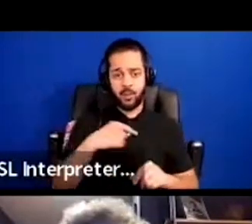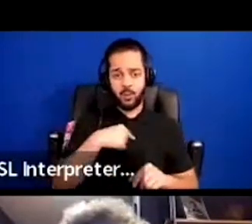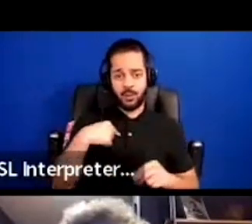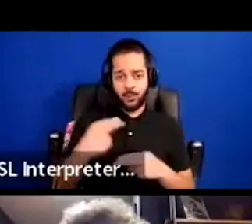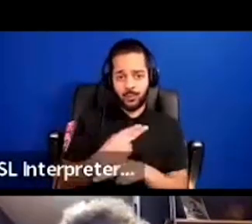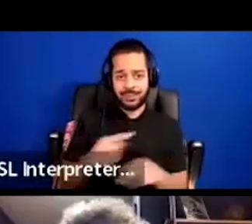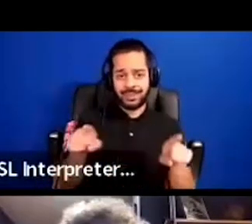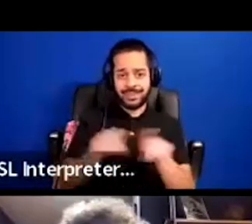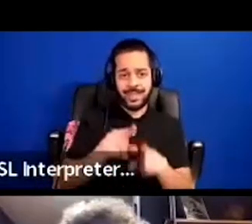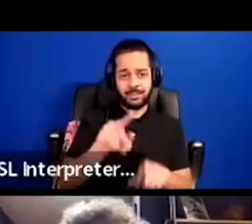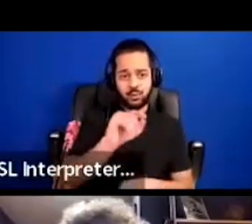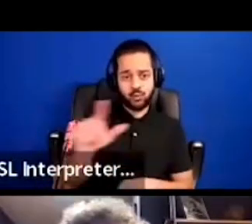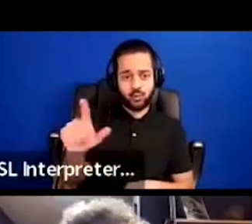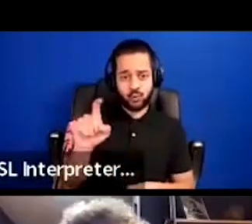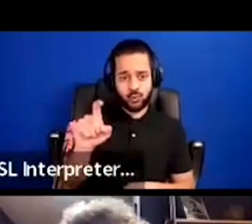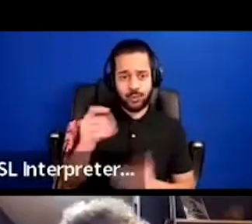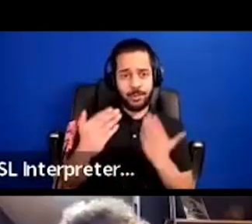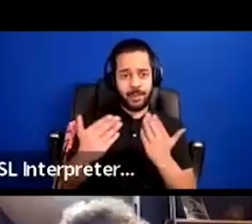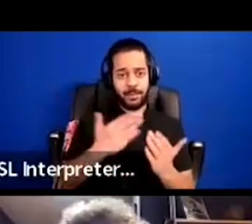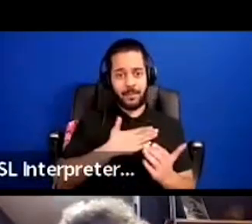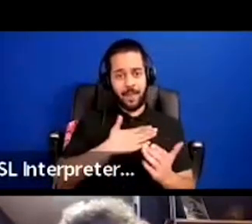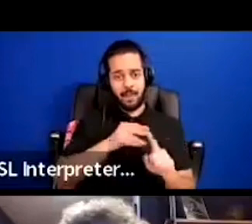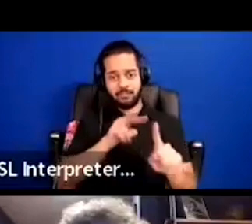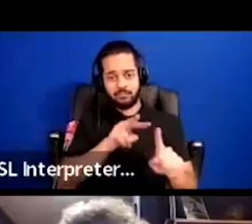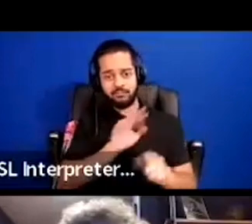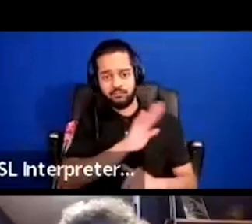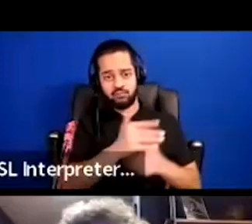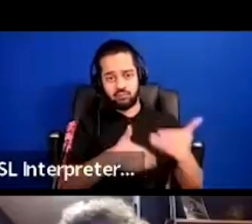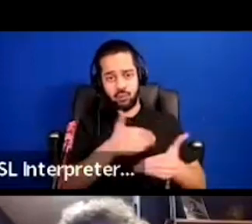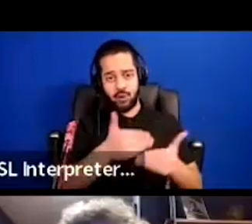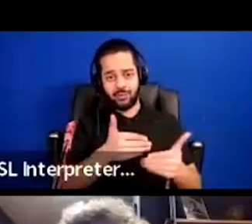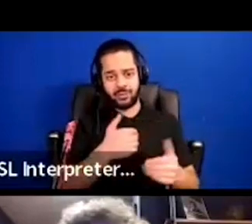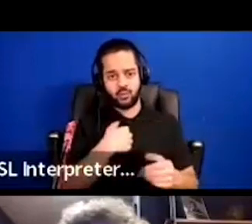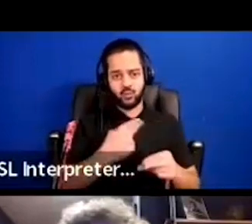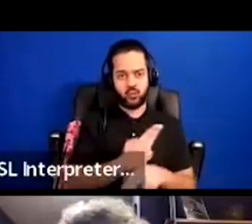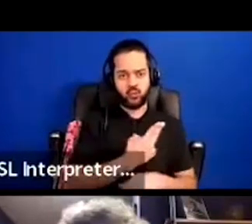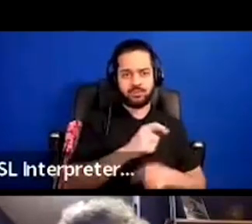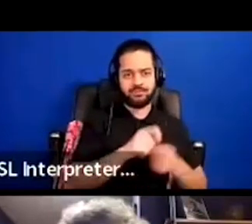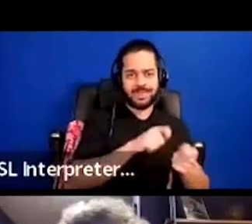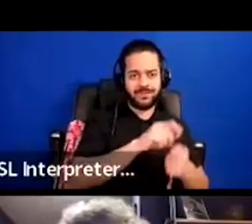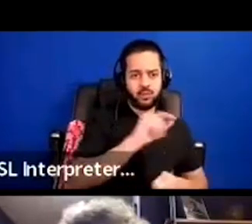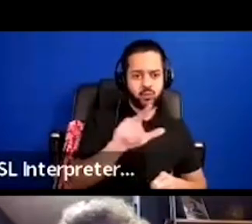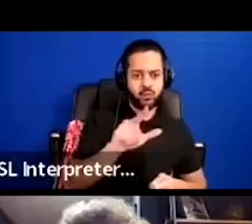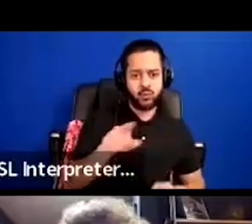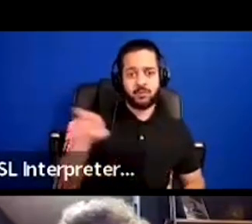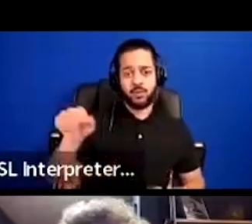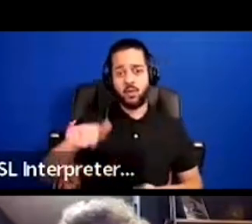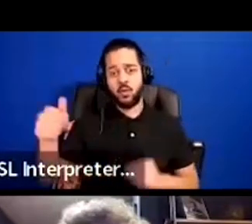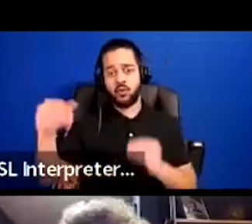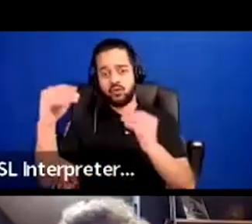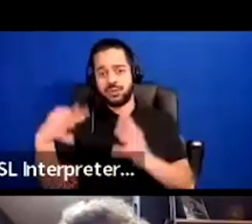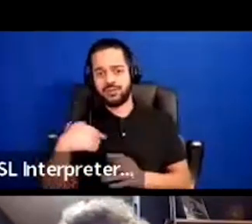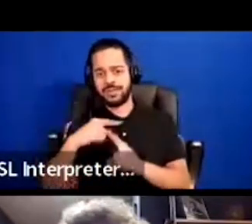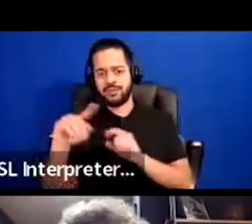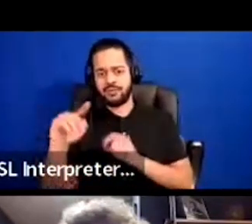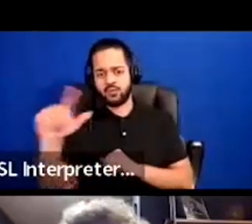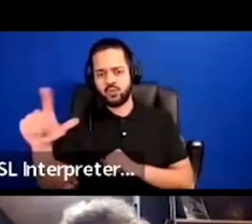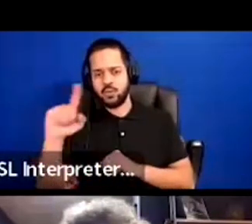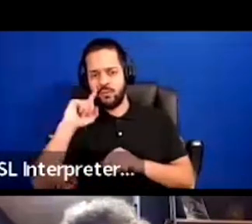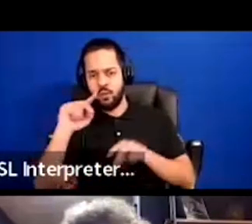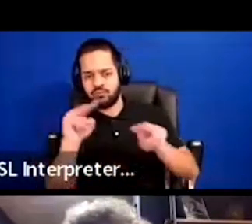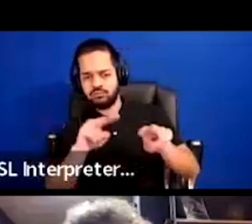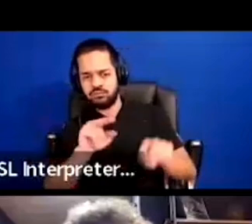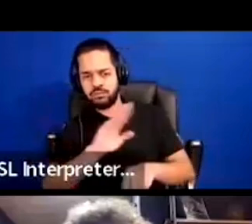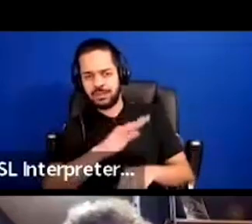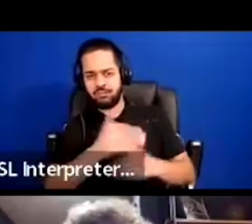we're going to monitor that, so that we have kind of clean, consistent data. And then